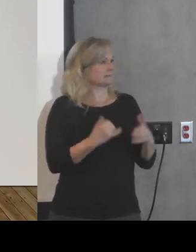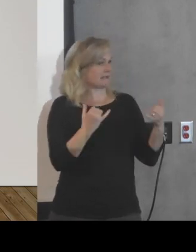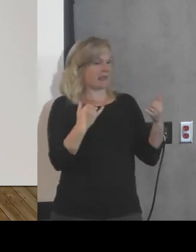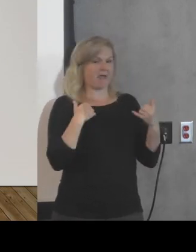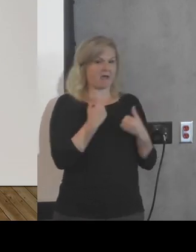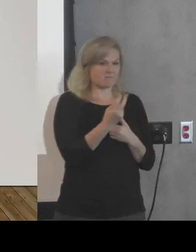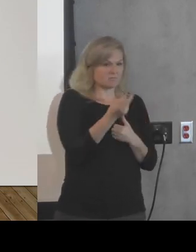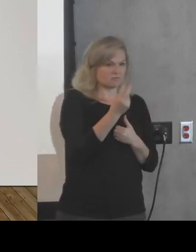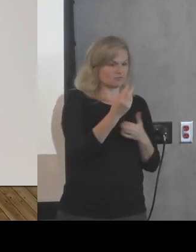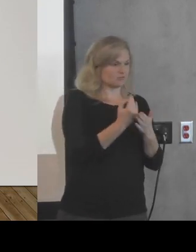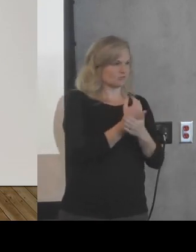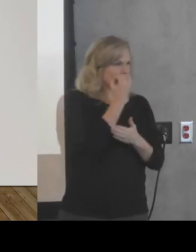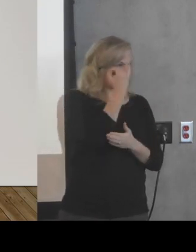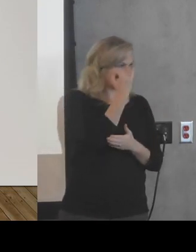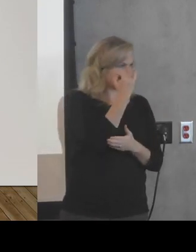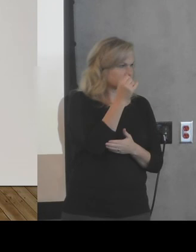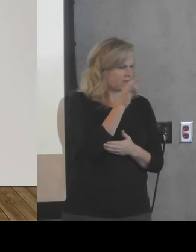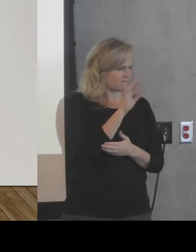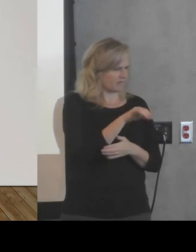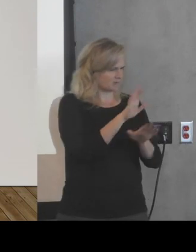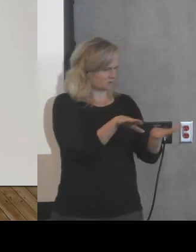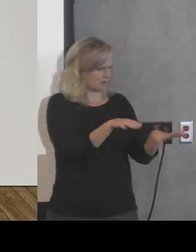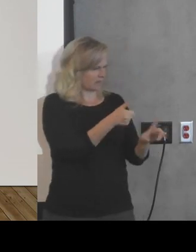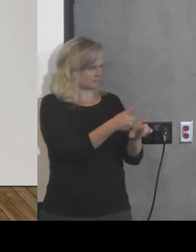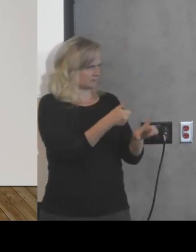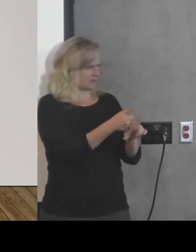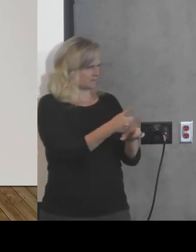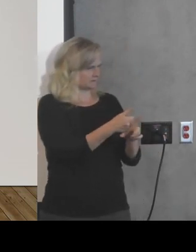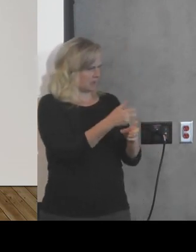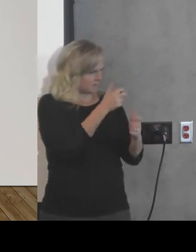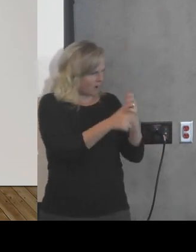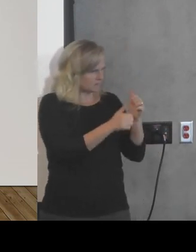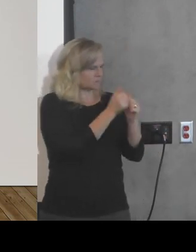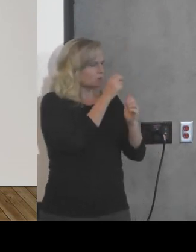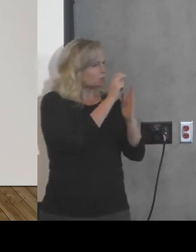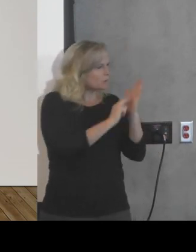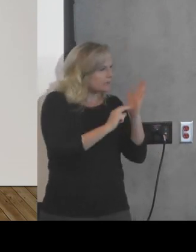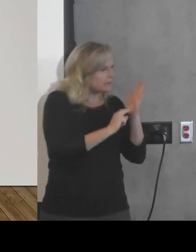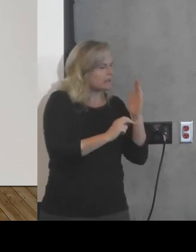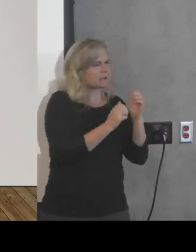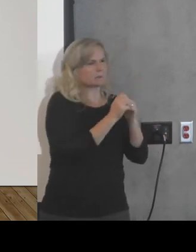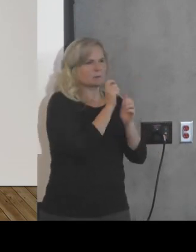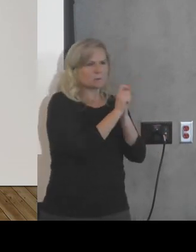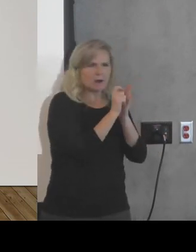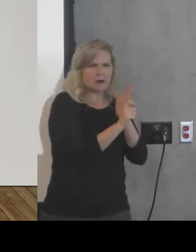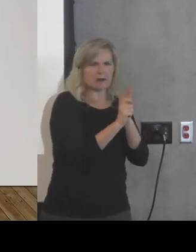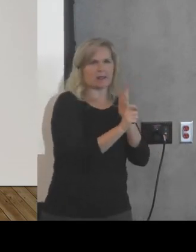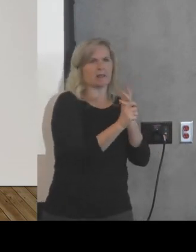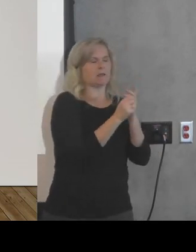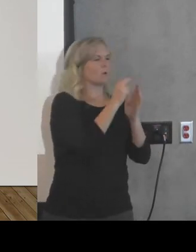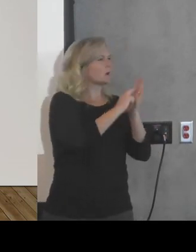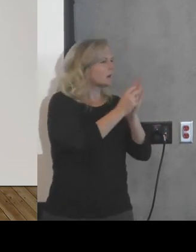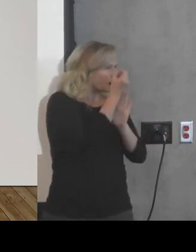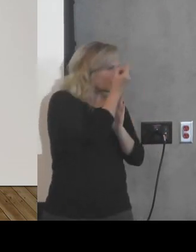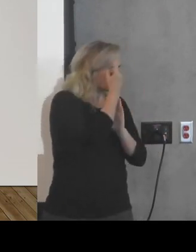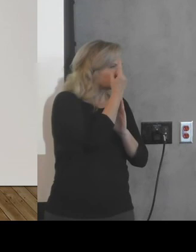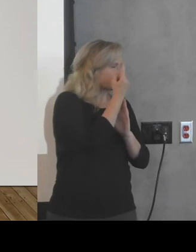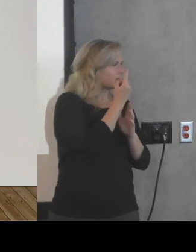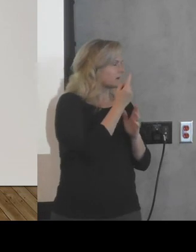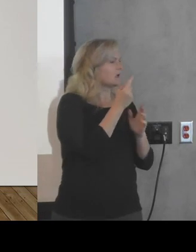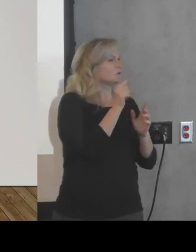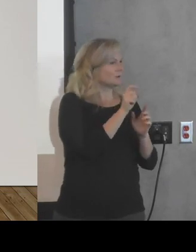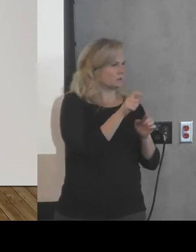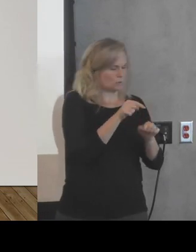One is when a child is having difficulty with reading, with writing, with reading comprehension, back